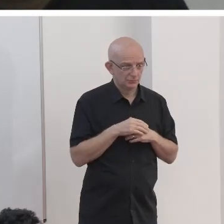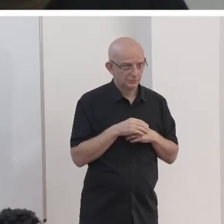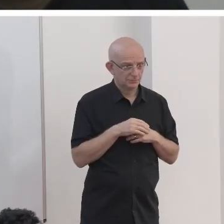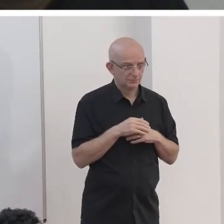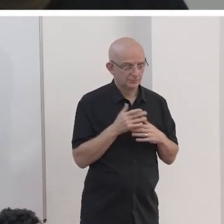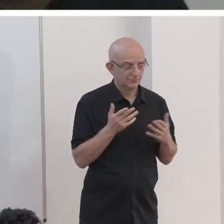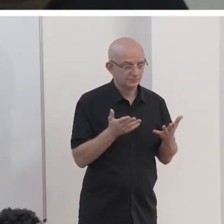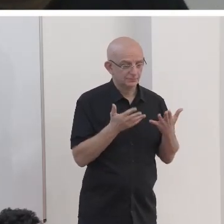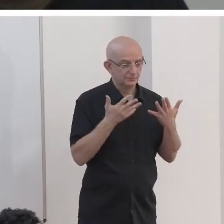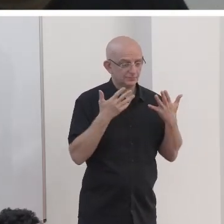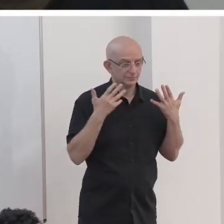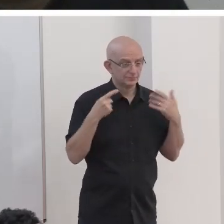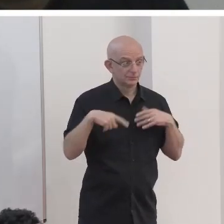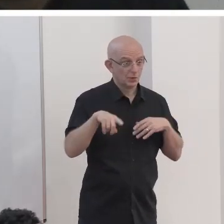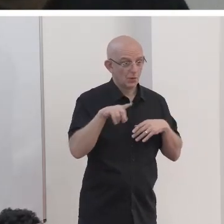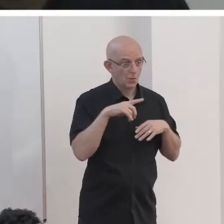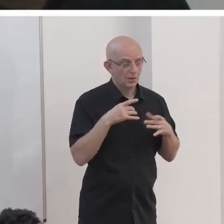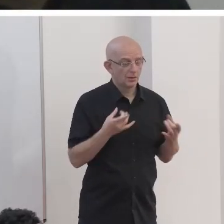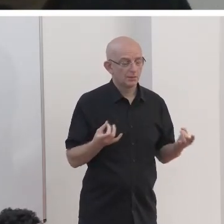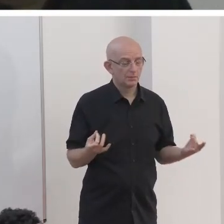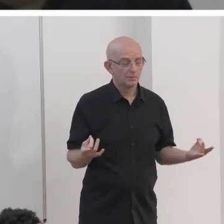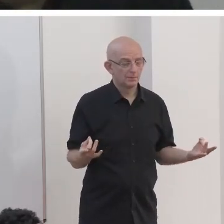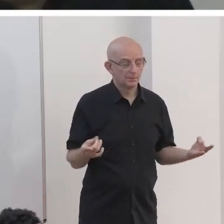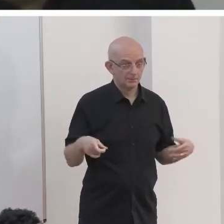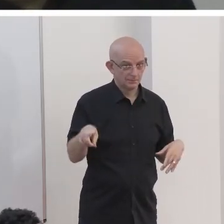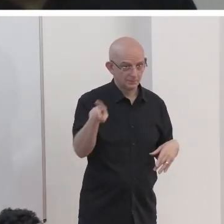3 times. Take a long breath.